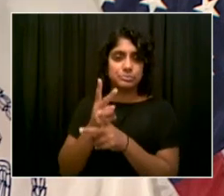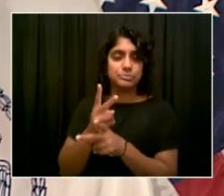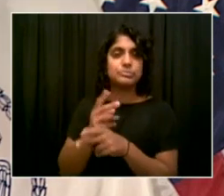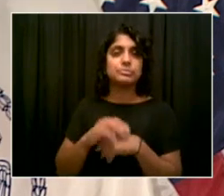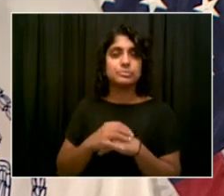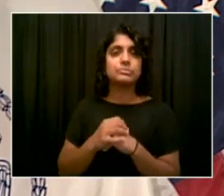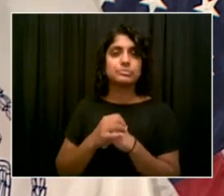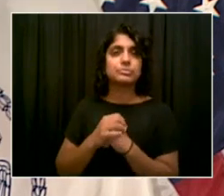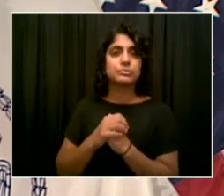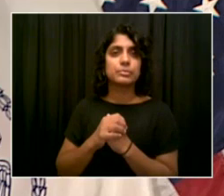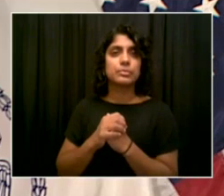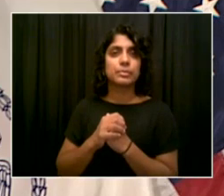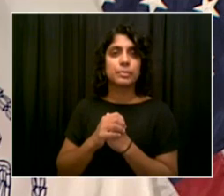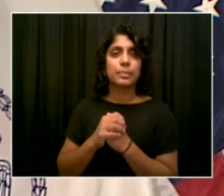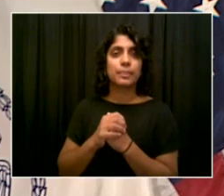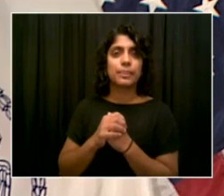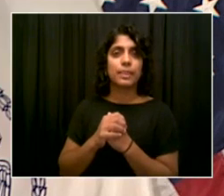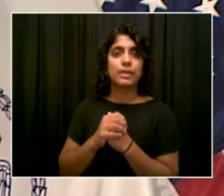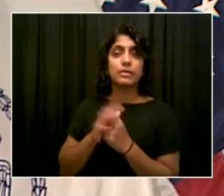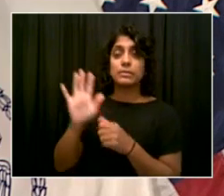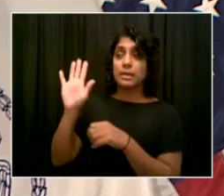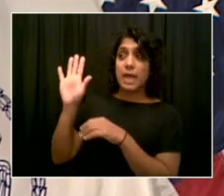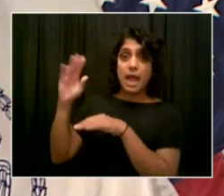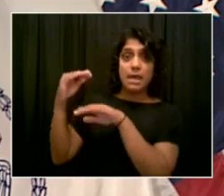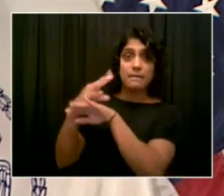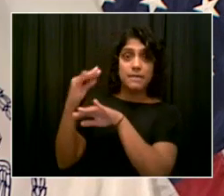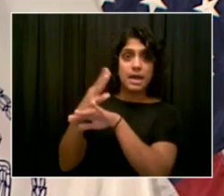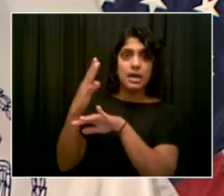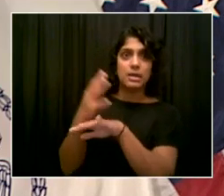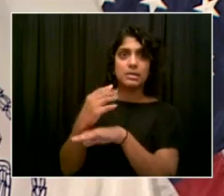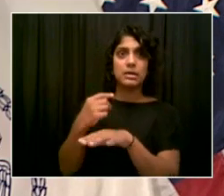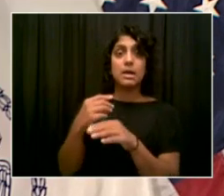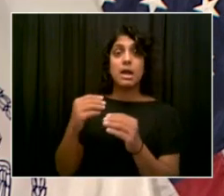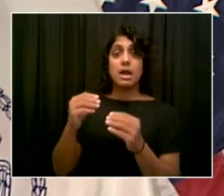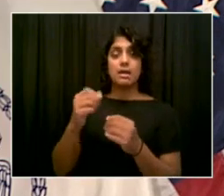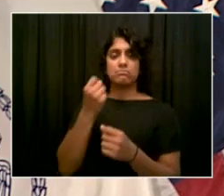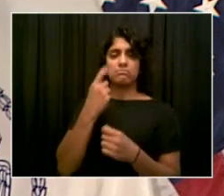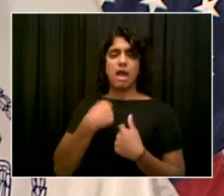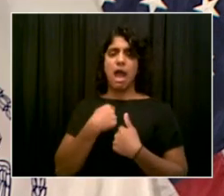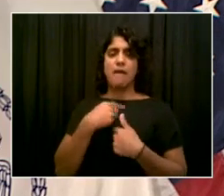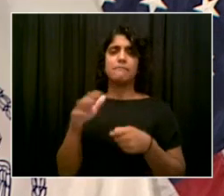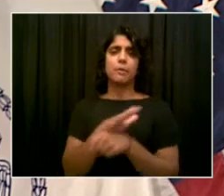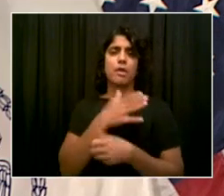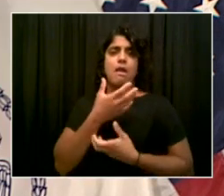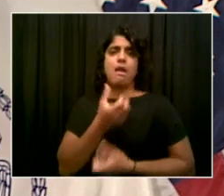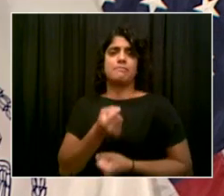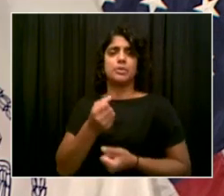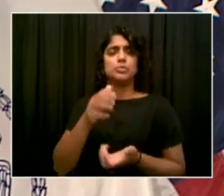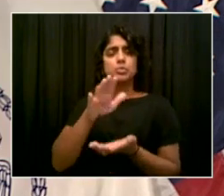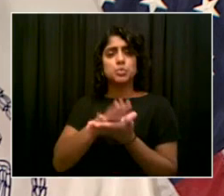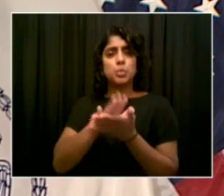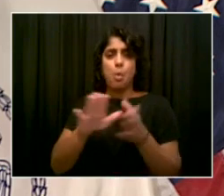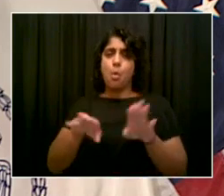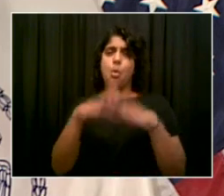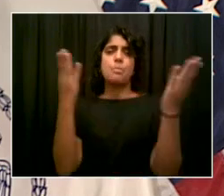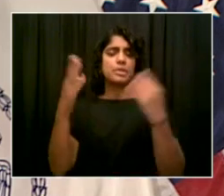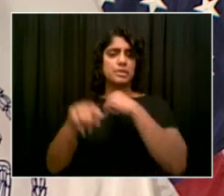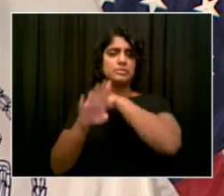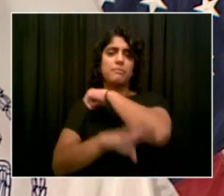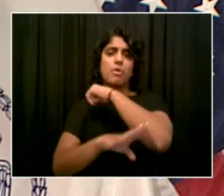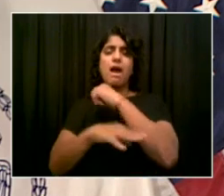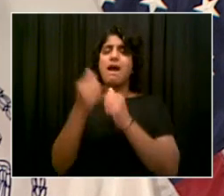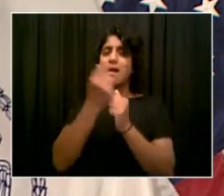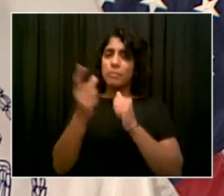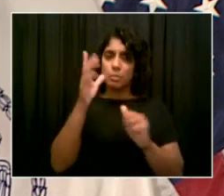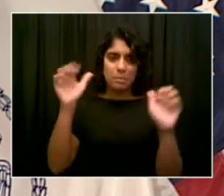school in September. But for now, we're sticking with the idea that wearing the masks is a smart thing to do in schools. We'll